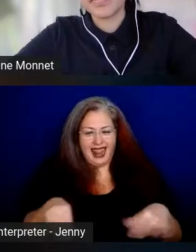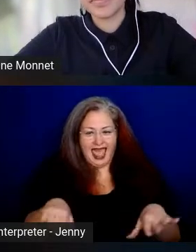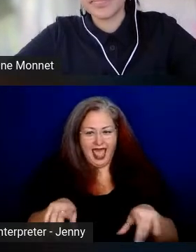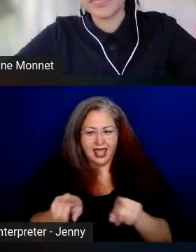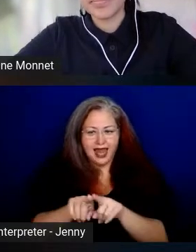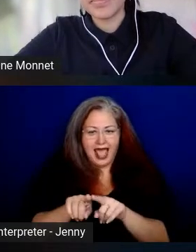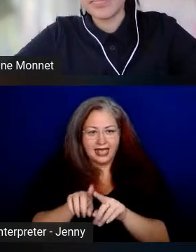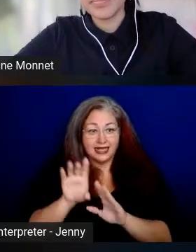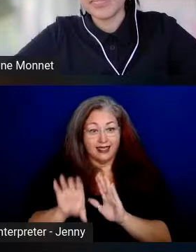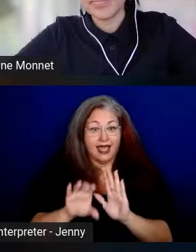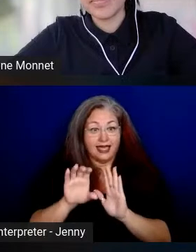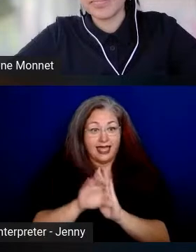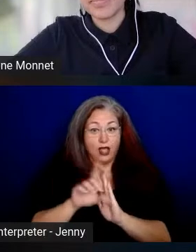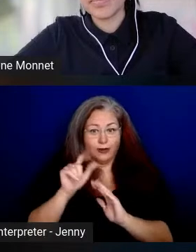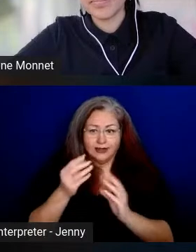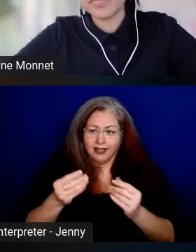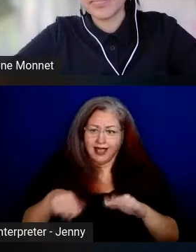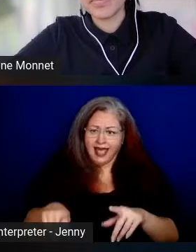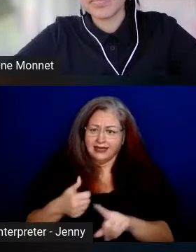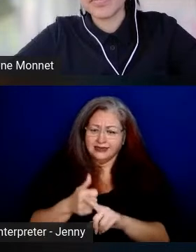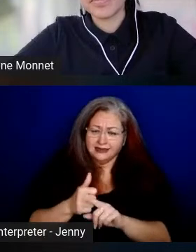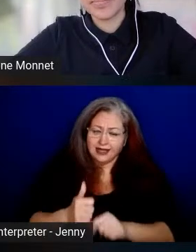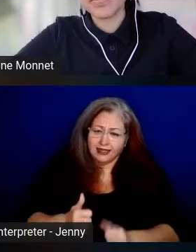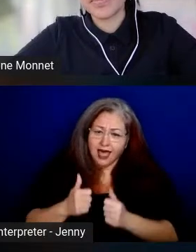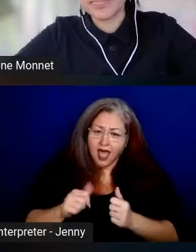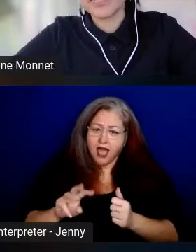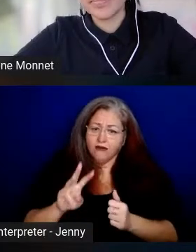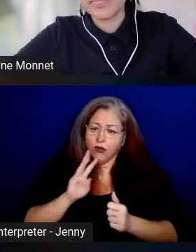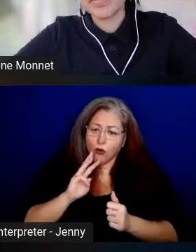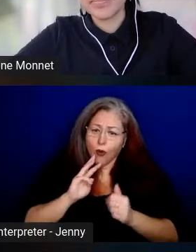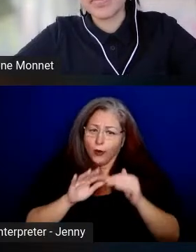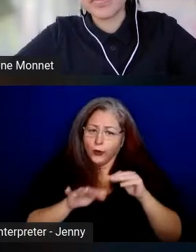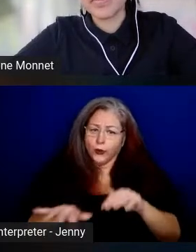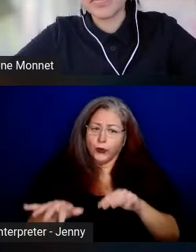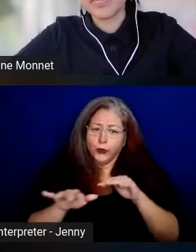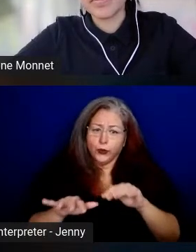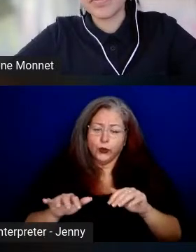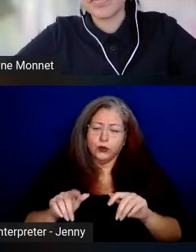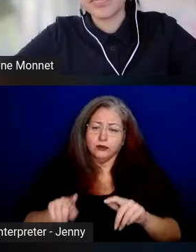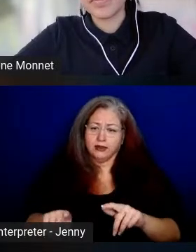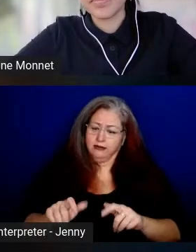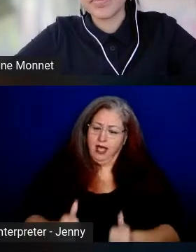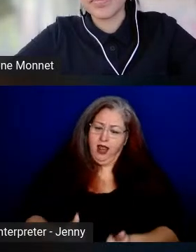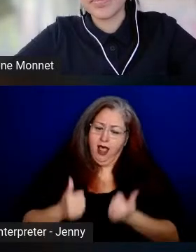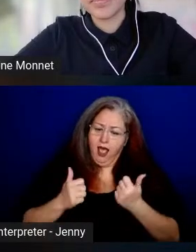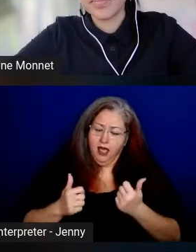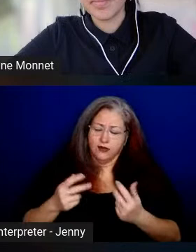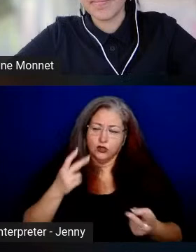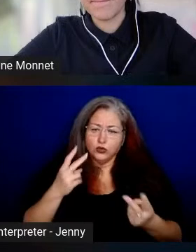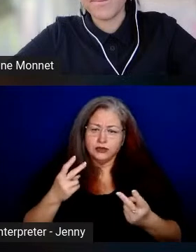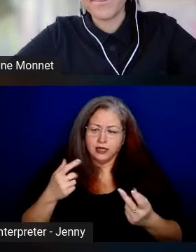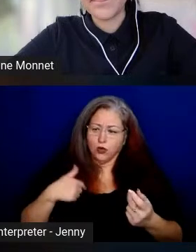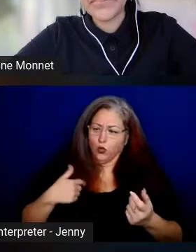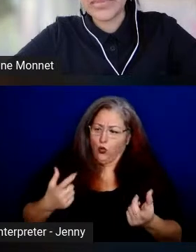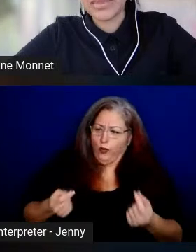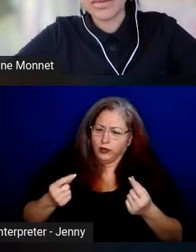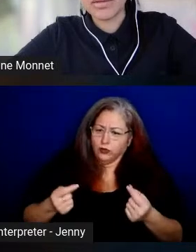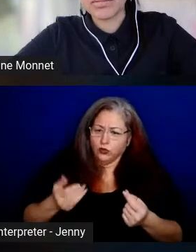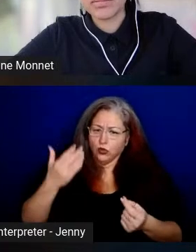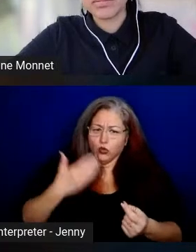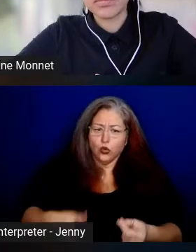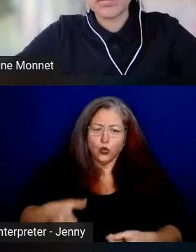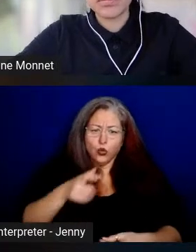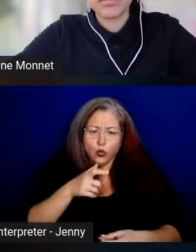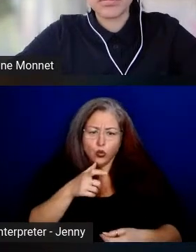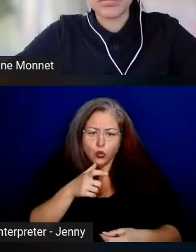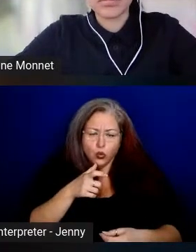because the land is alive, you know, the water is alive, to see what we do and who we are as people. Mm-hmm. And